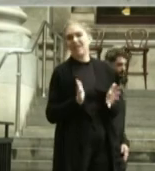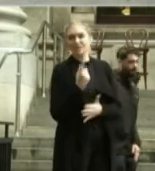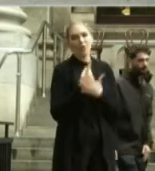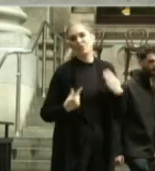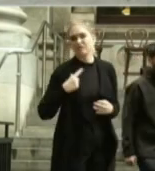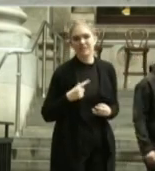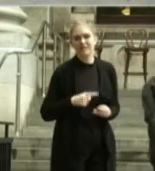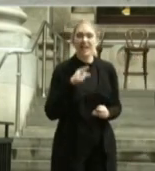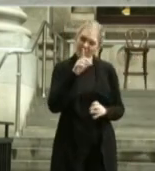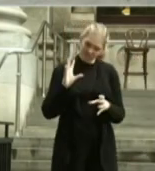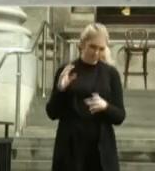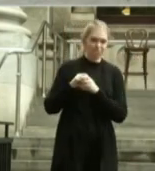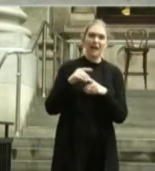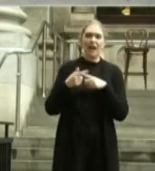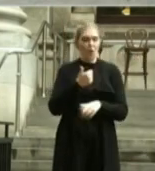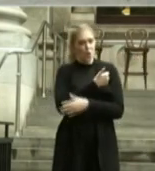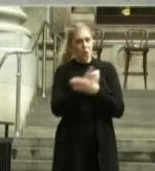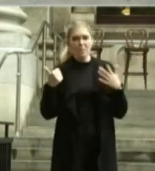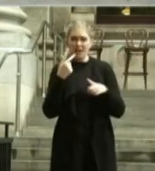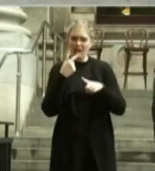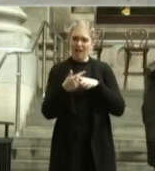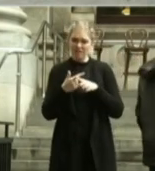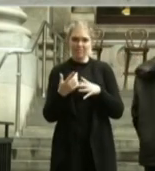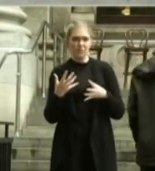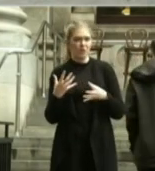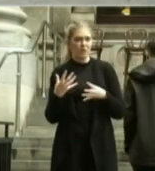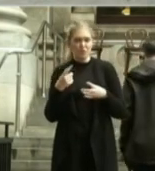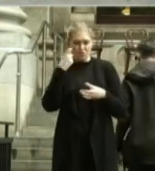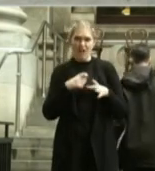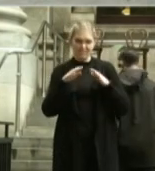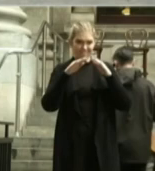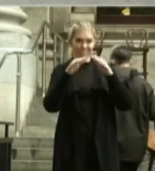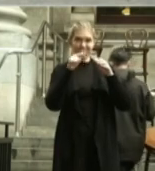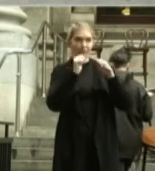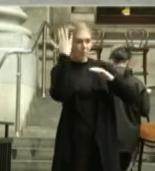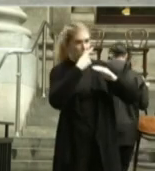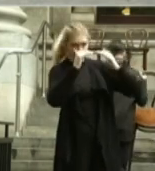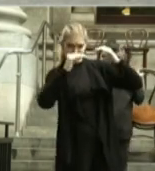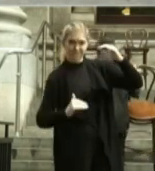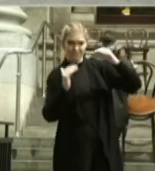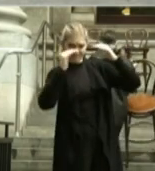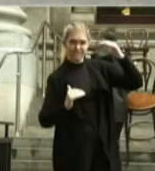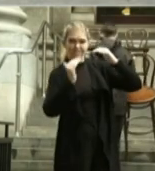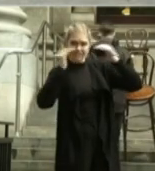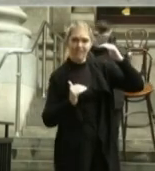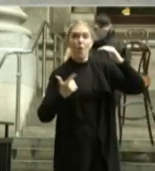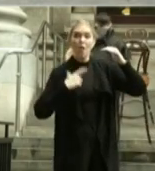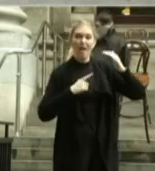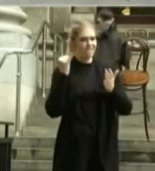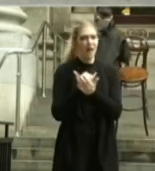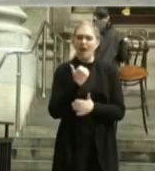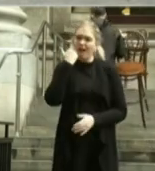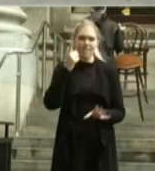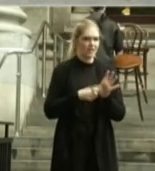in prolonging and normalising the disadvantage of Aboriginal communities and Aboriginal people by failing year